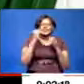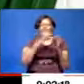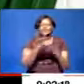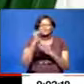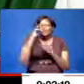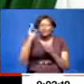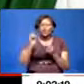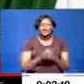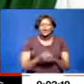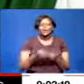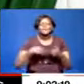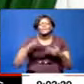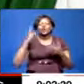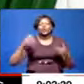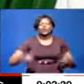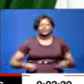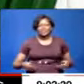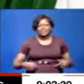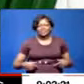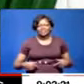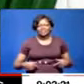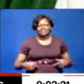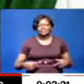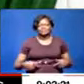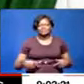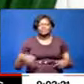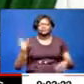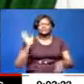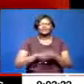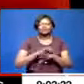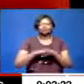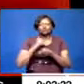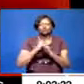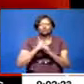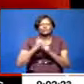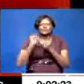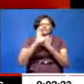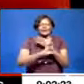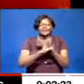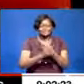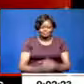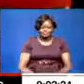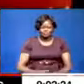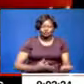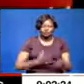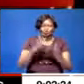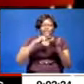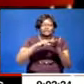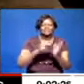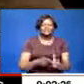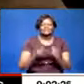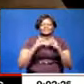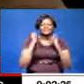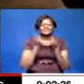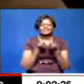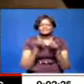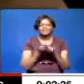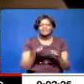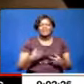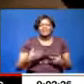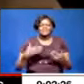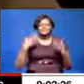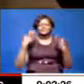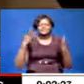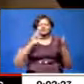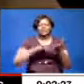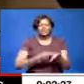more young people to get decent jobs in our country. Through the projects, the team mapped out a wide range of